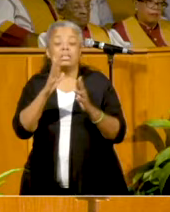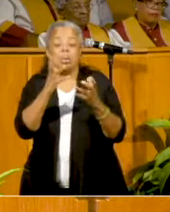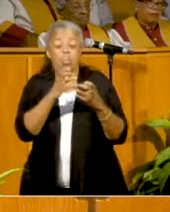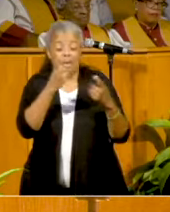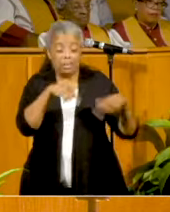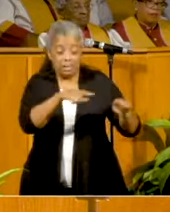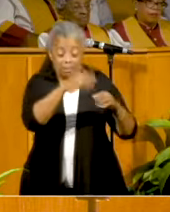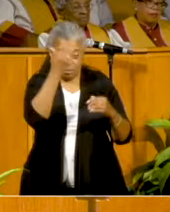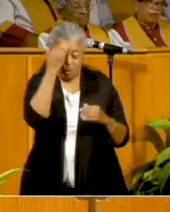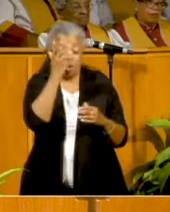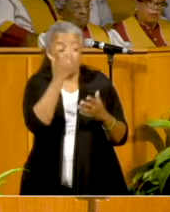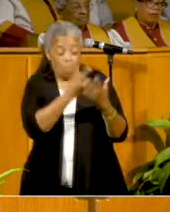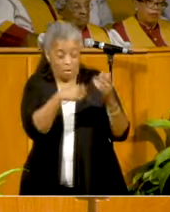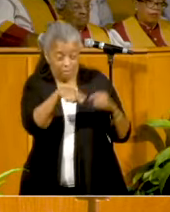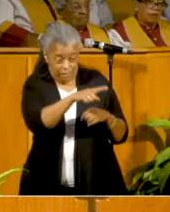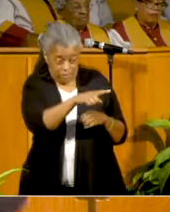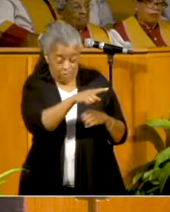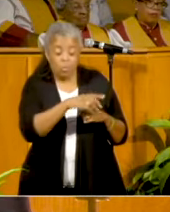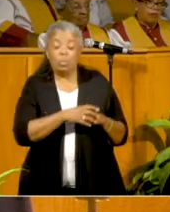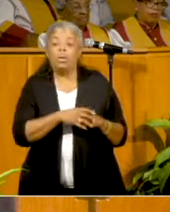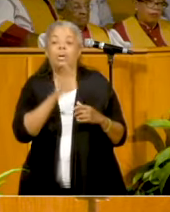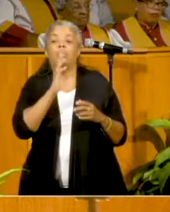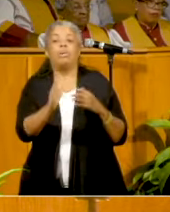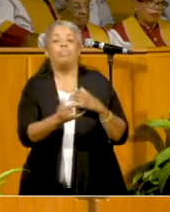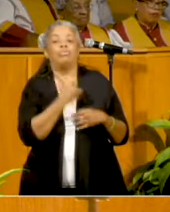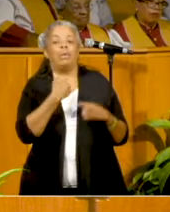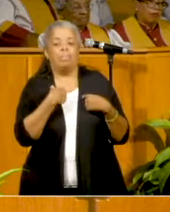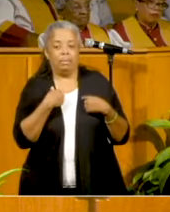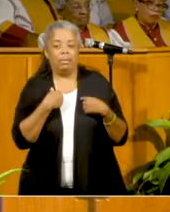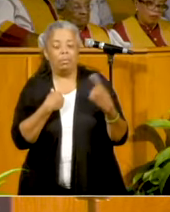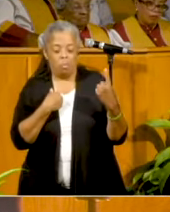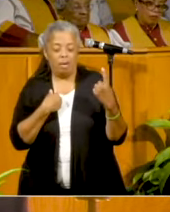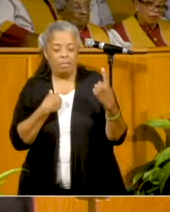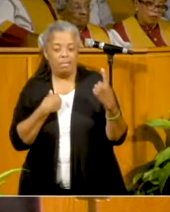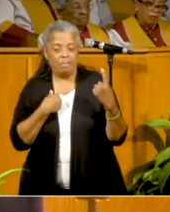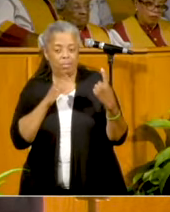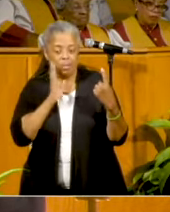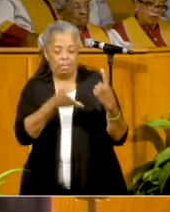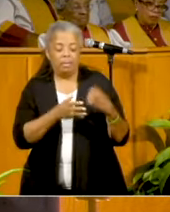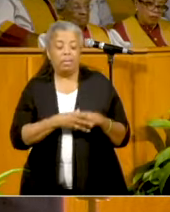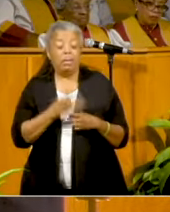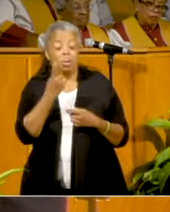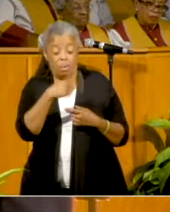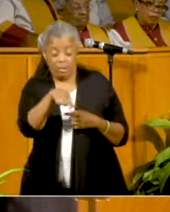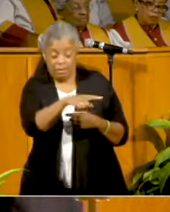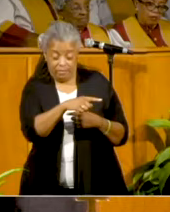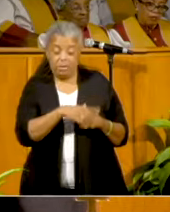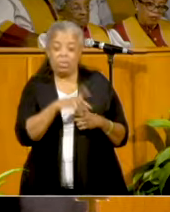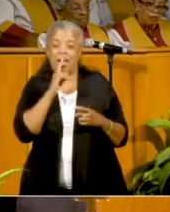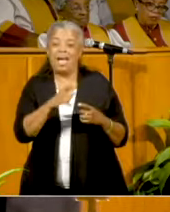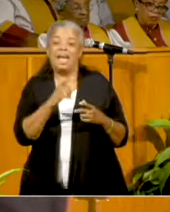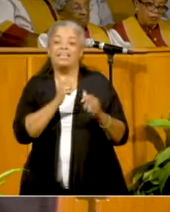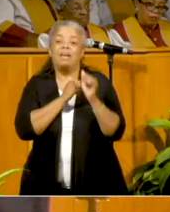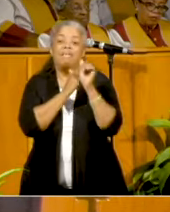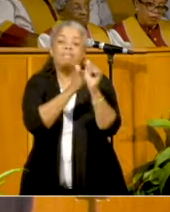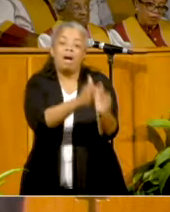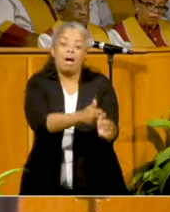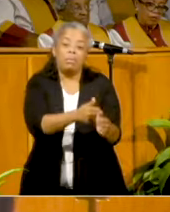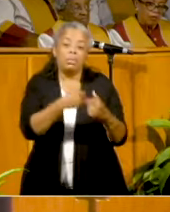know is one of y'all will betray me. One of you has followed